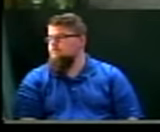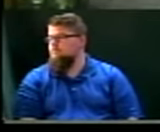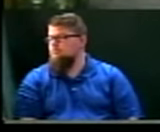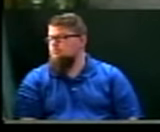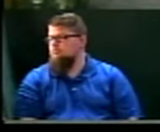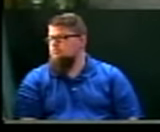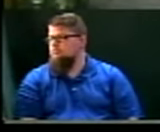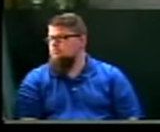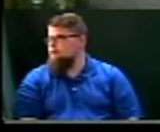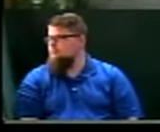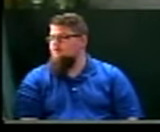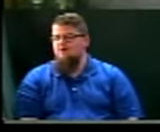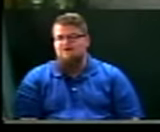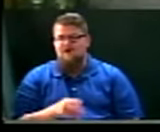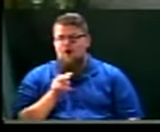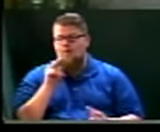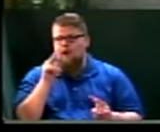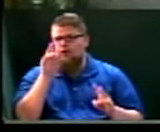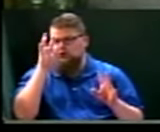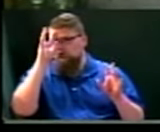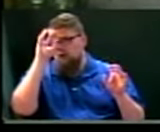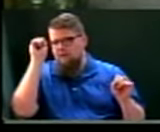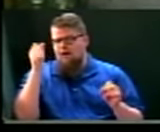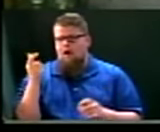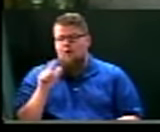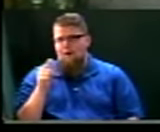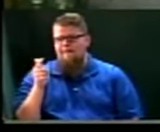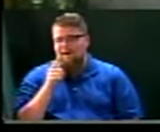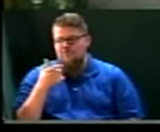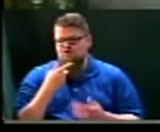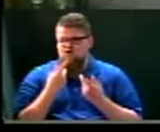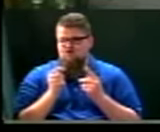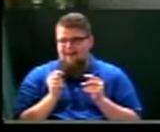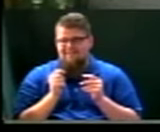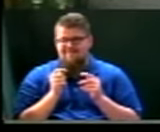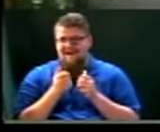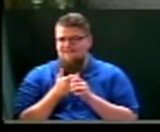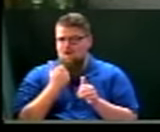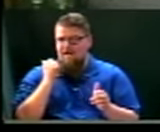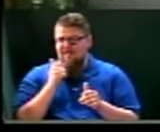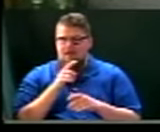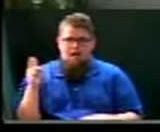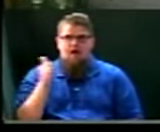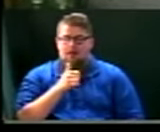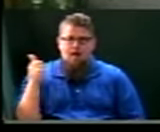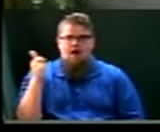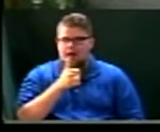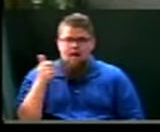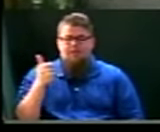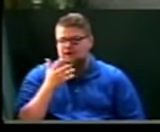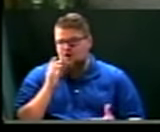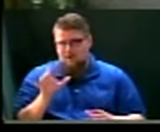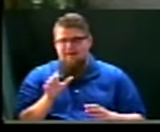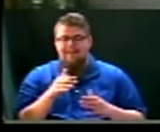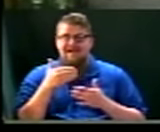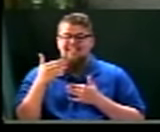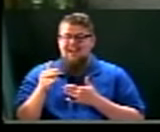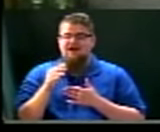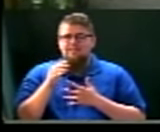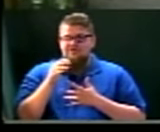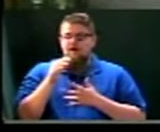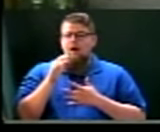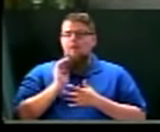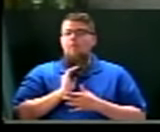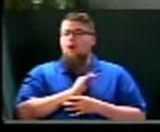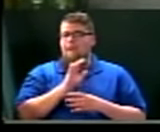I watched the superintendent run back and forth, and we're going to try to avoid that. So our current District 4 board member,